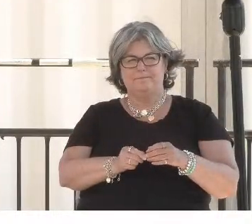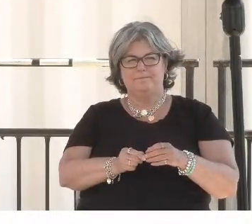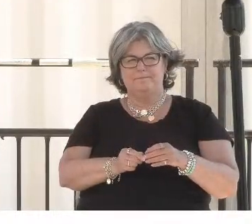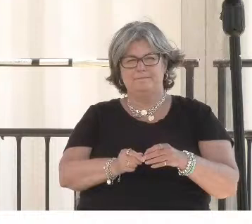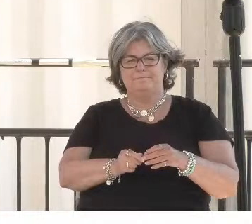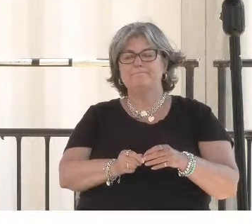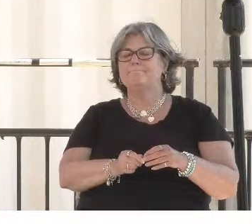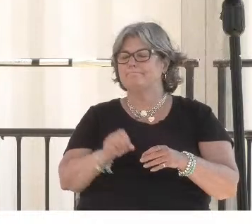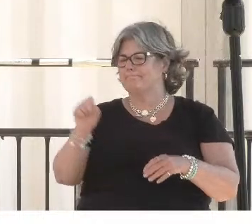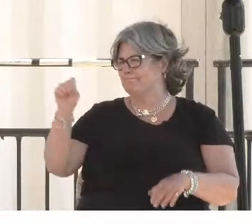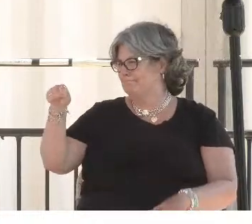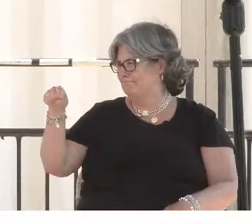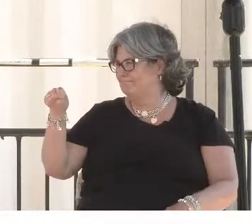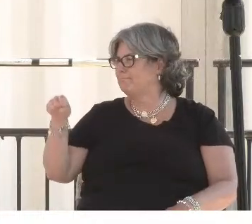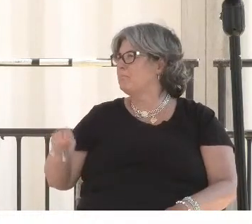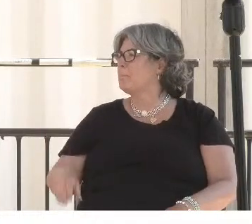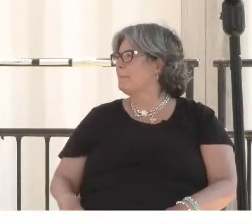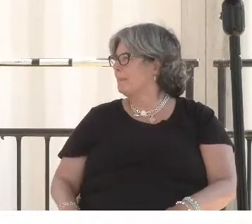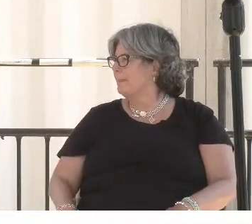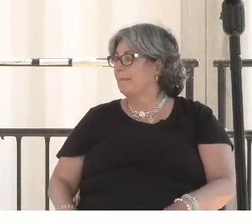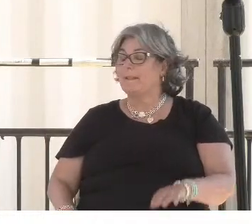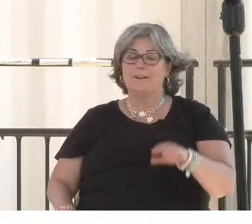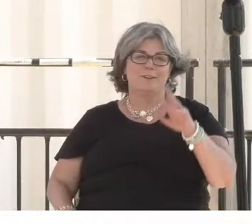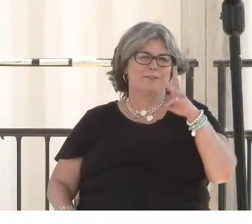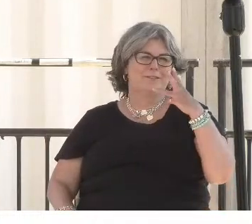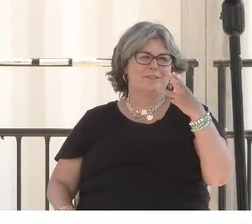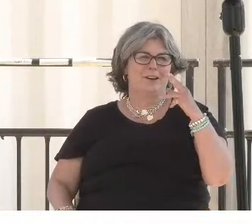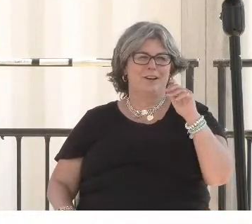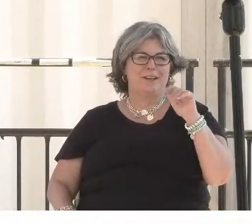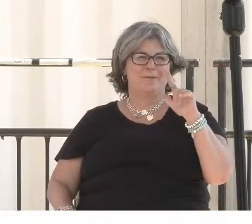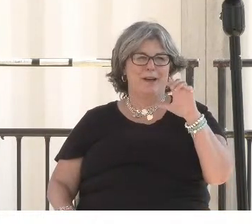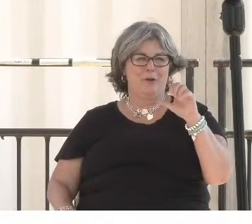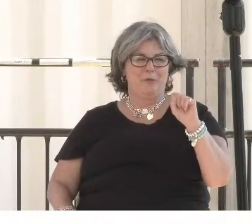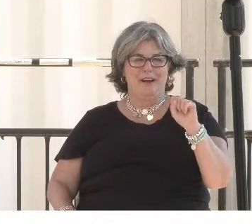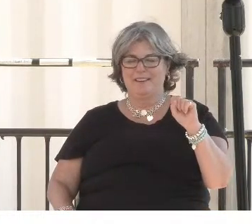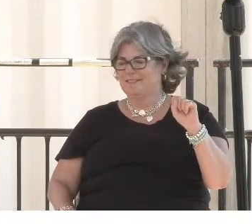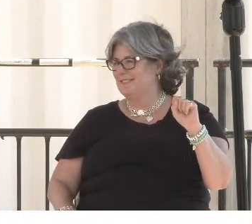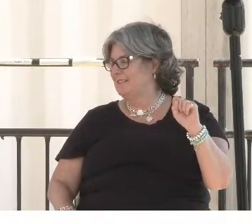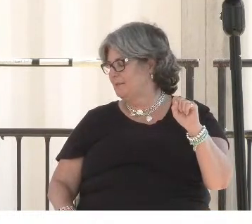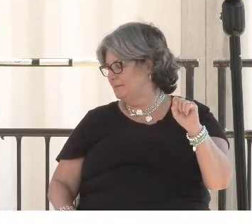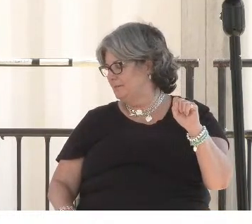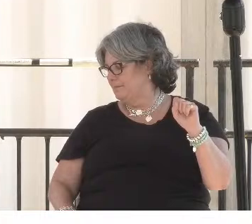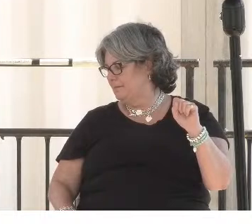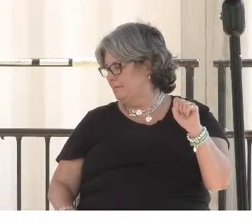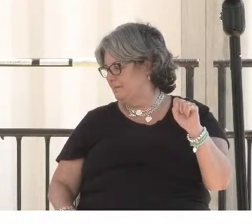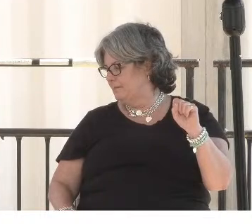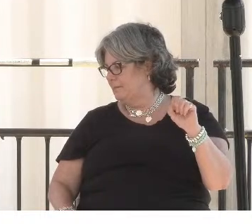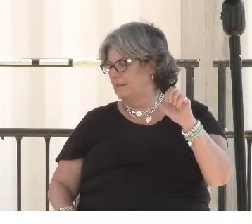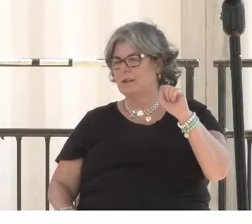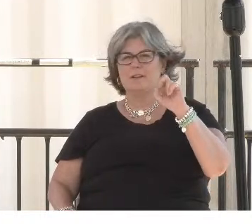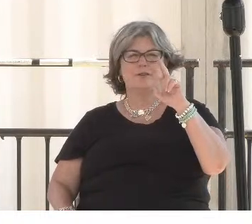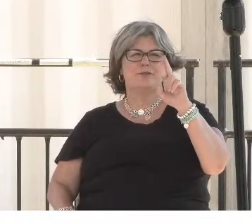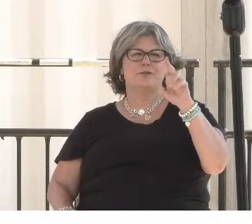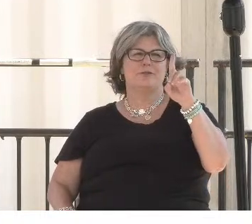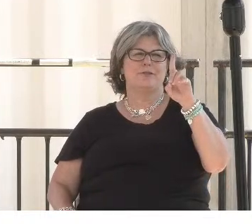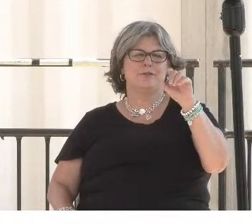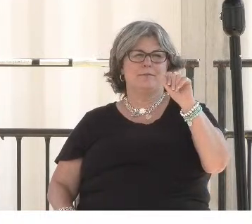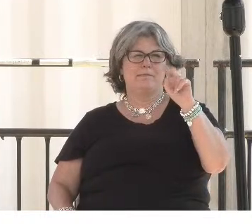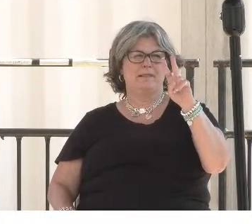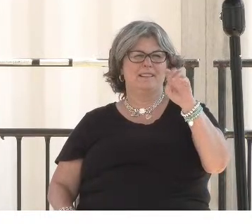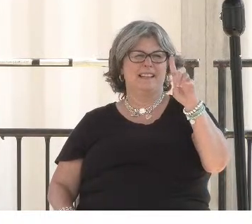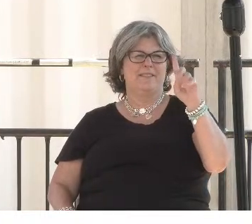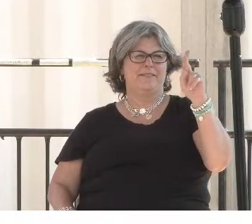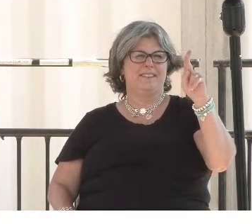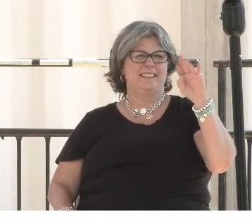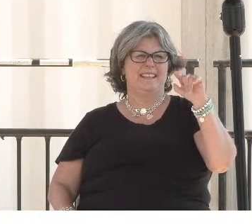Excellent. Yeah. Speaking of whales, a little tangential, but you brought it up. I was just speaking with Sir David King in the UK, their sort